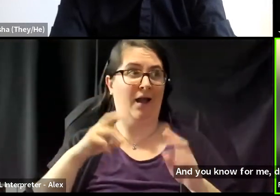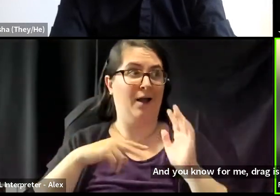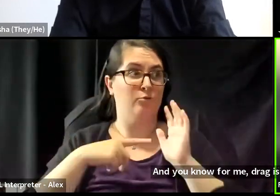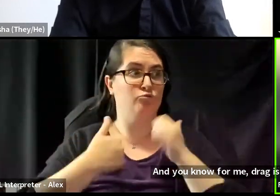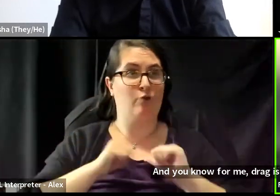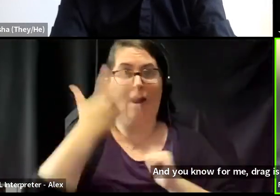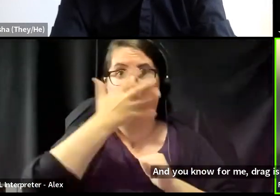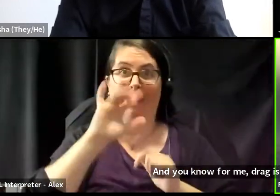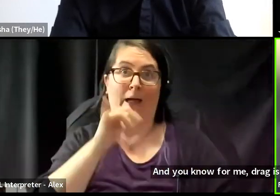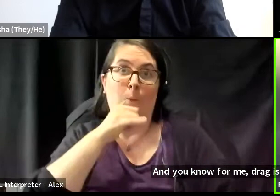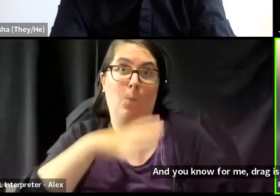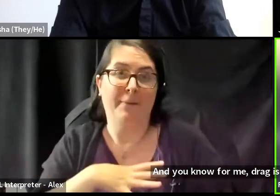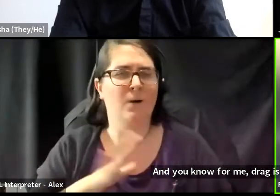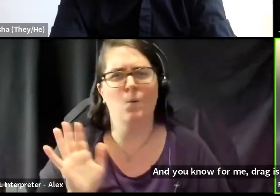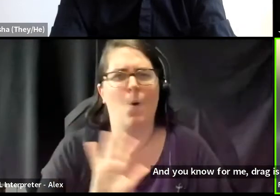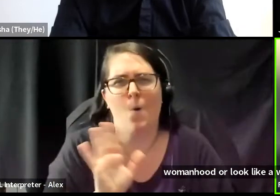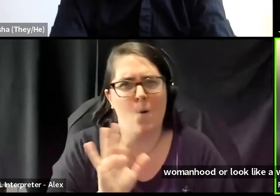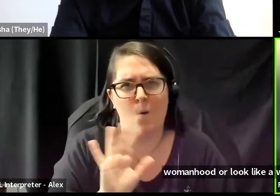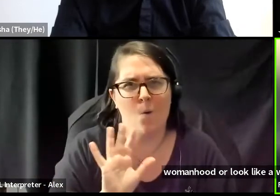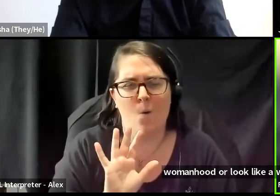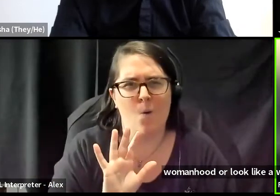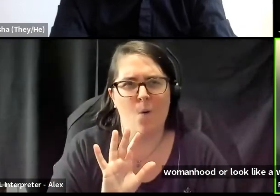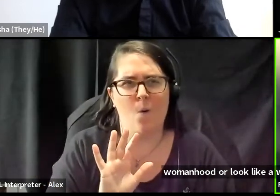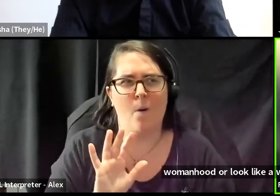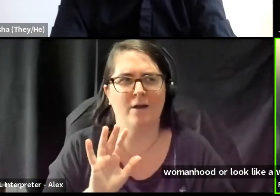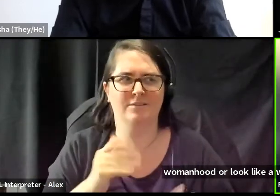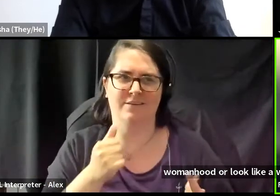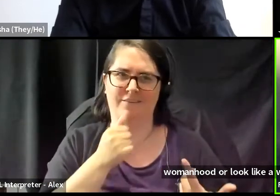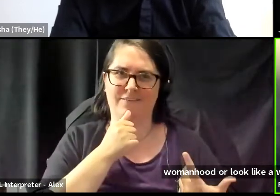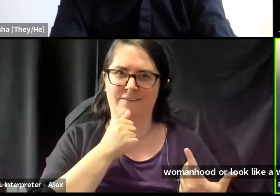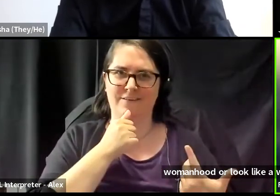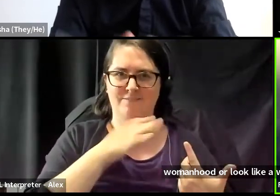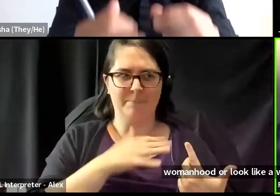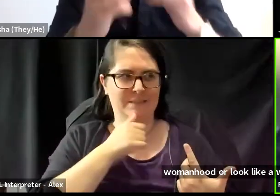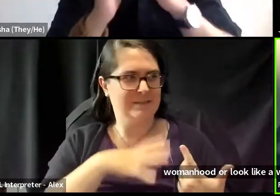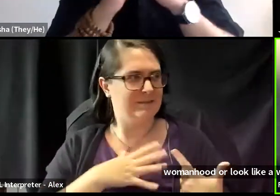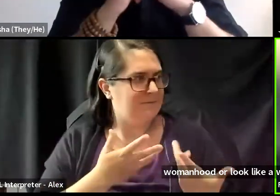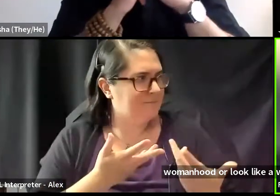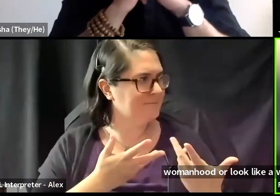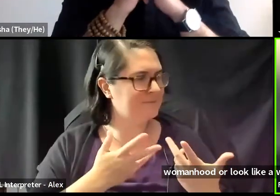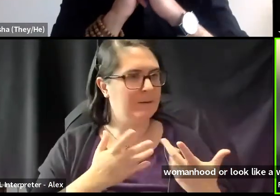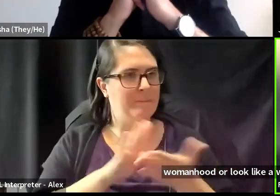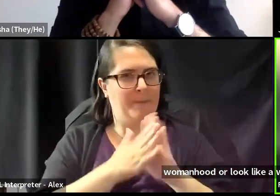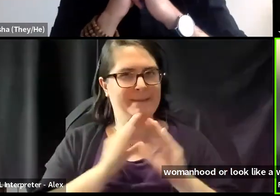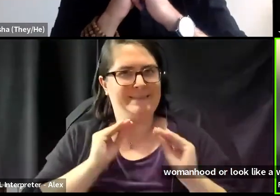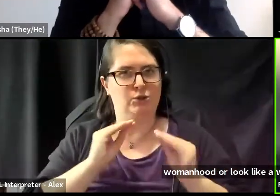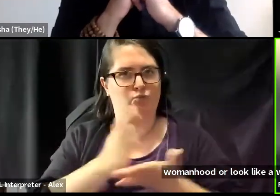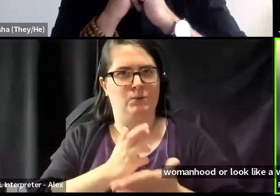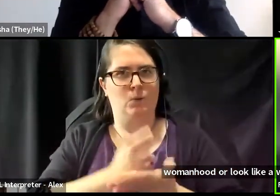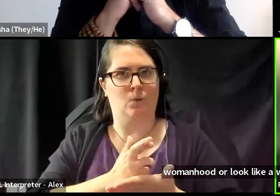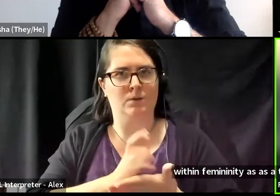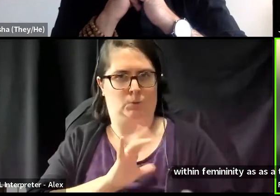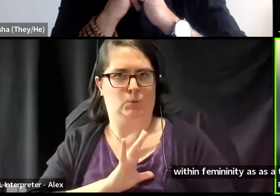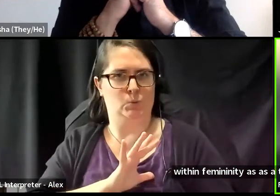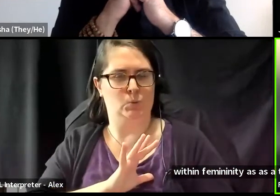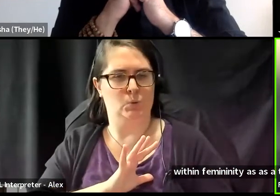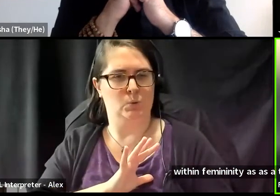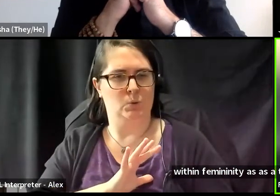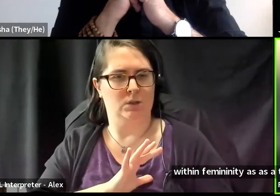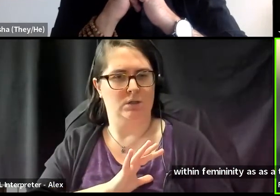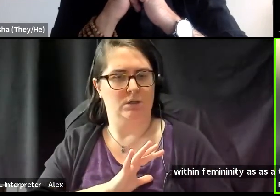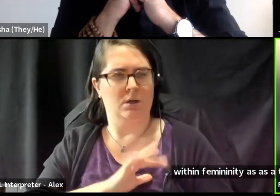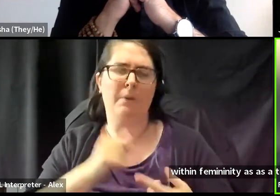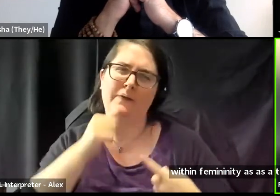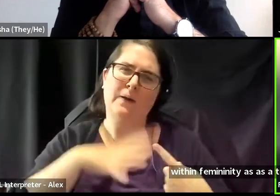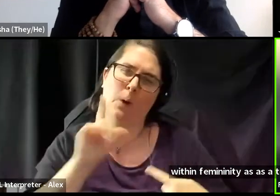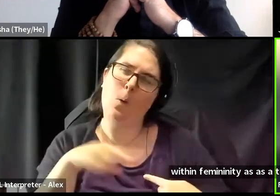actually to sit within femininity as a teaching resource, right? And to think about, and not just femininity, also